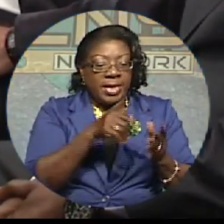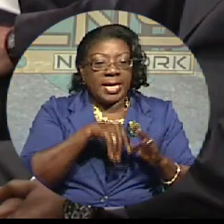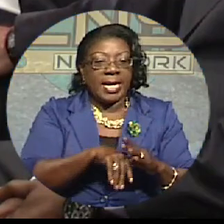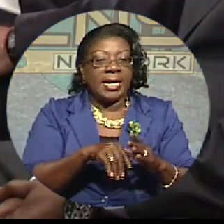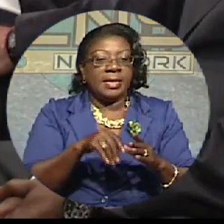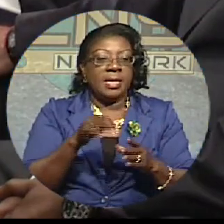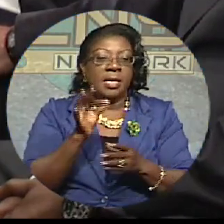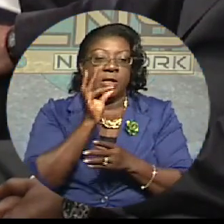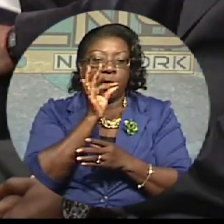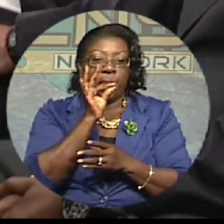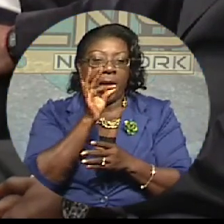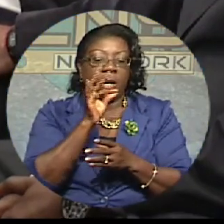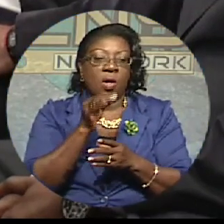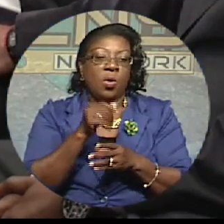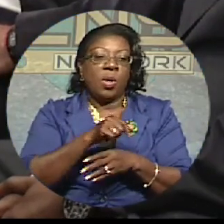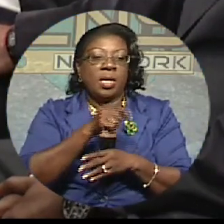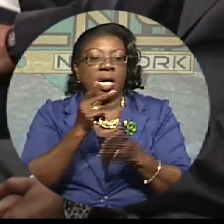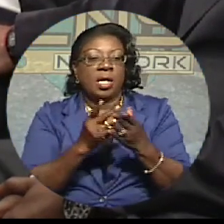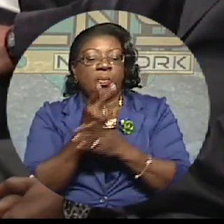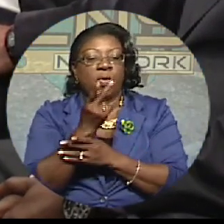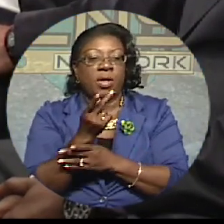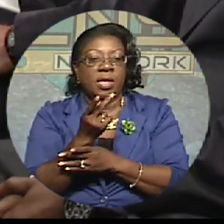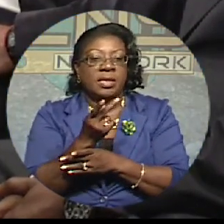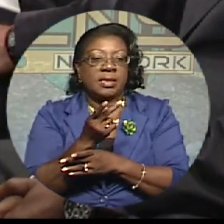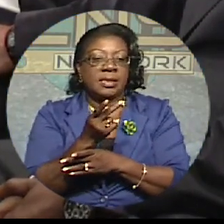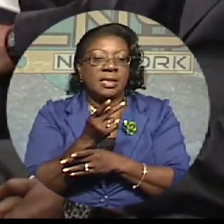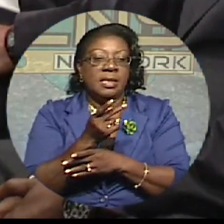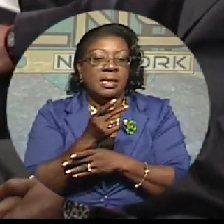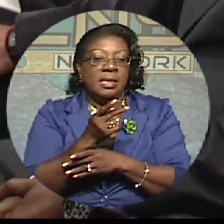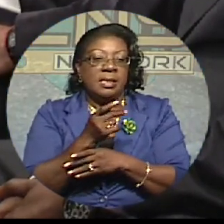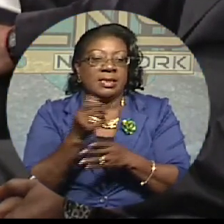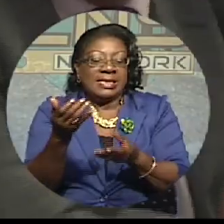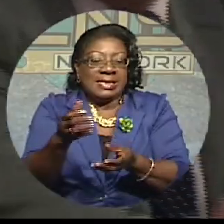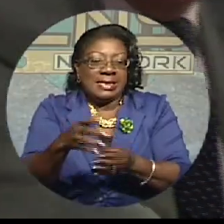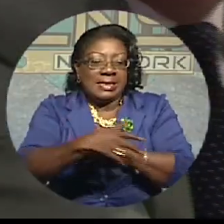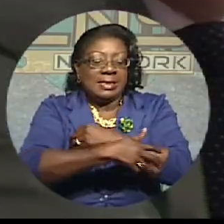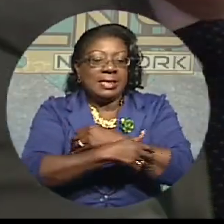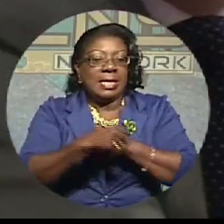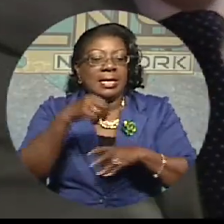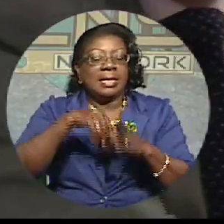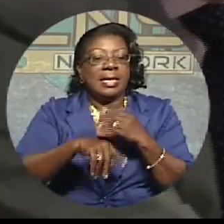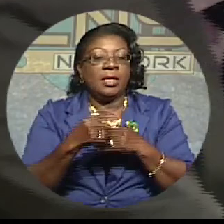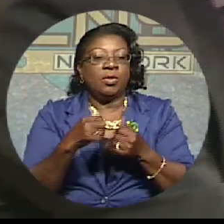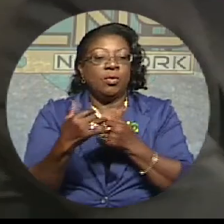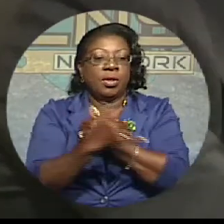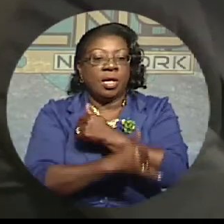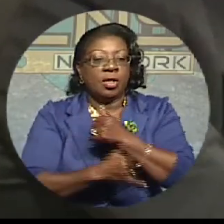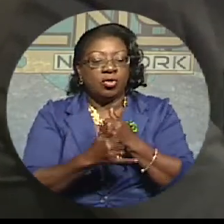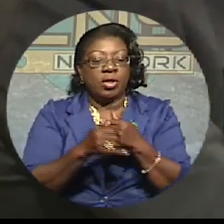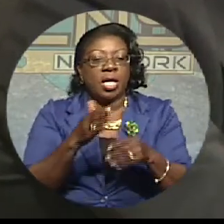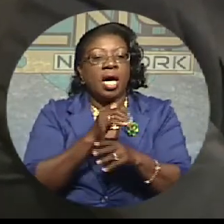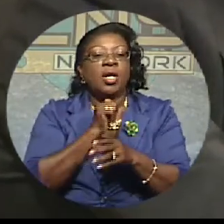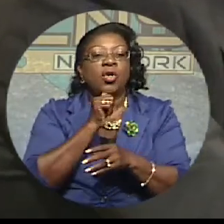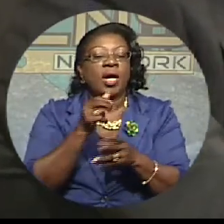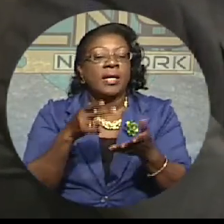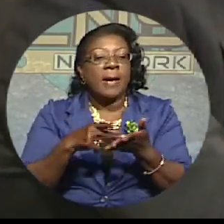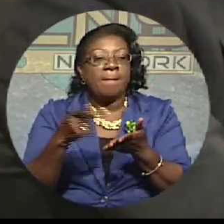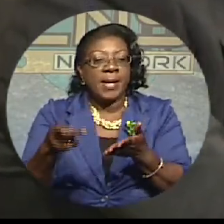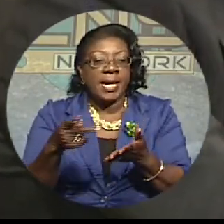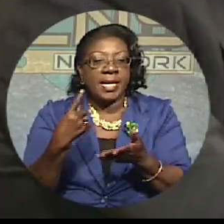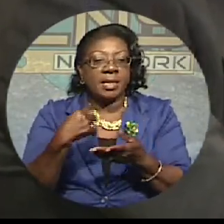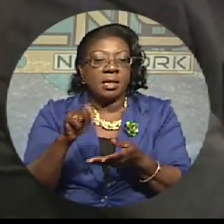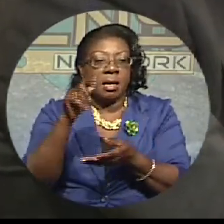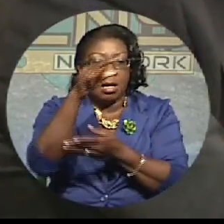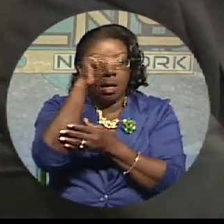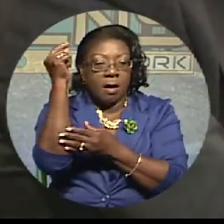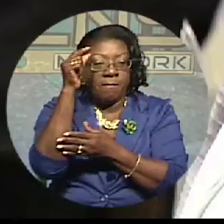and border control officers from all around the region are meeting for the Combating Smuggling and Counterfeit in the Caribbean Conference, hosted by the Bahamas